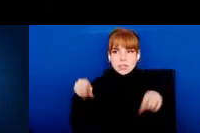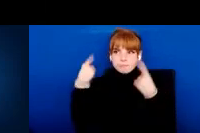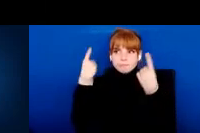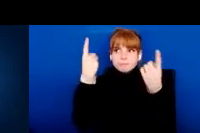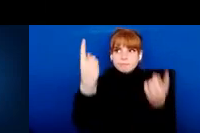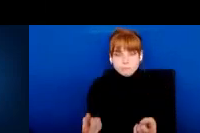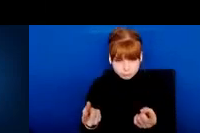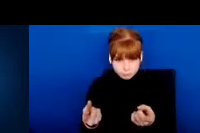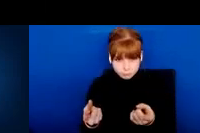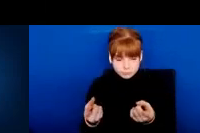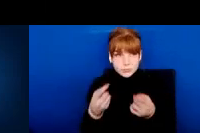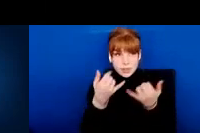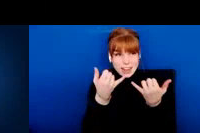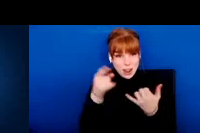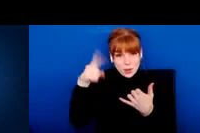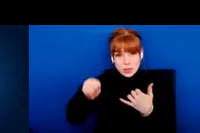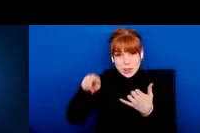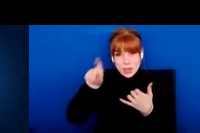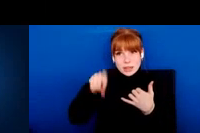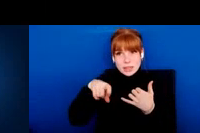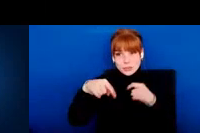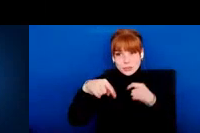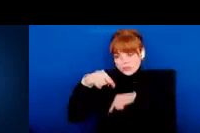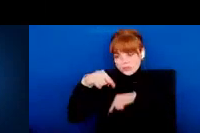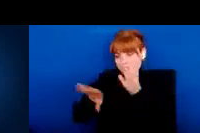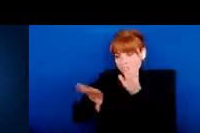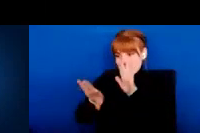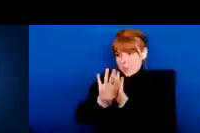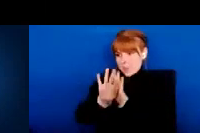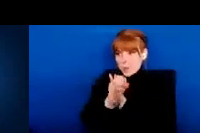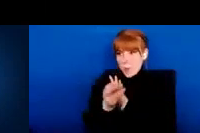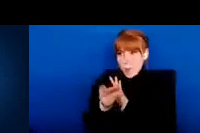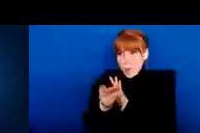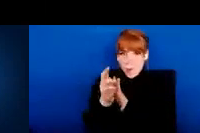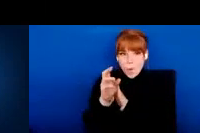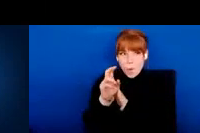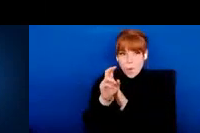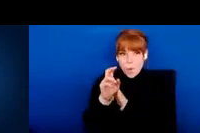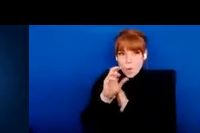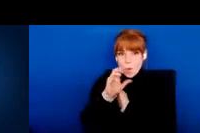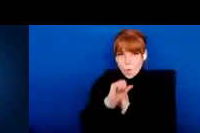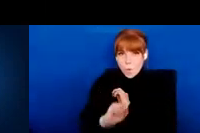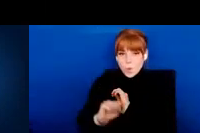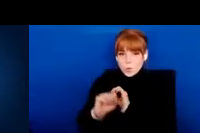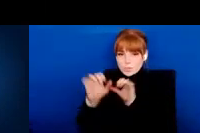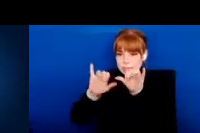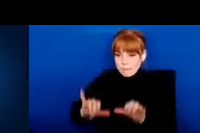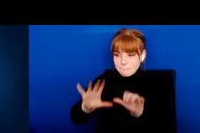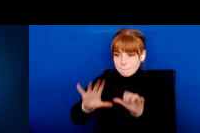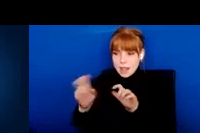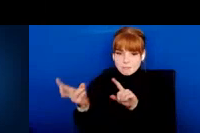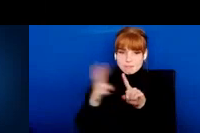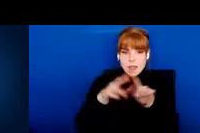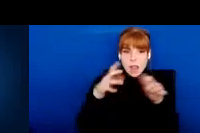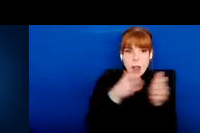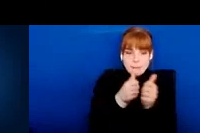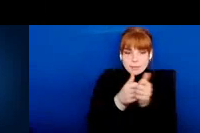okay, you have to go back and find your old form templates going forward and update the language you use to identify the form